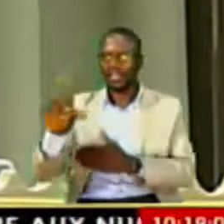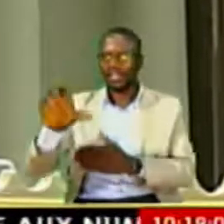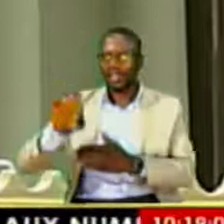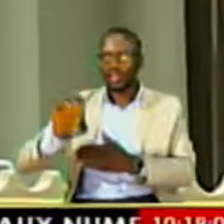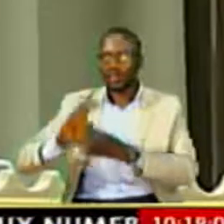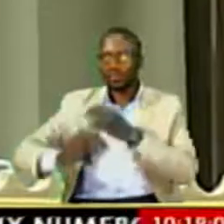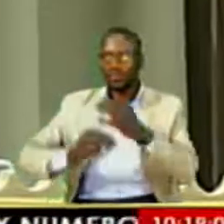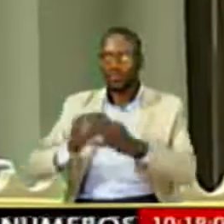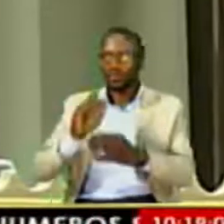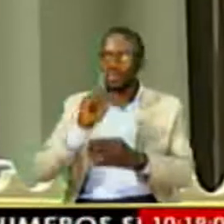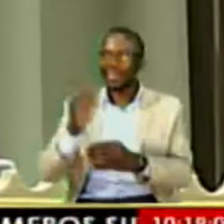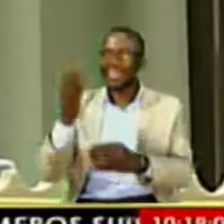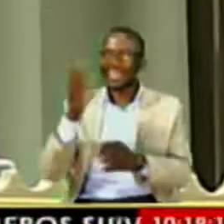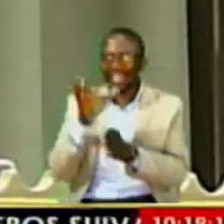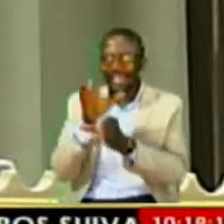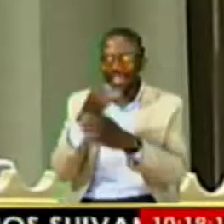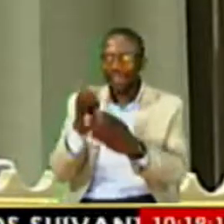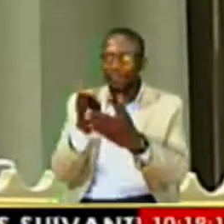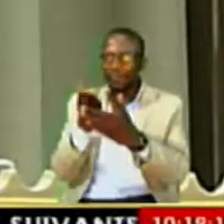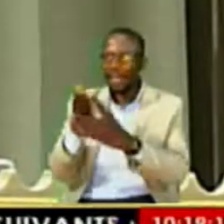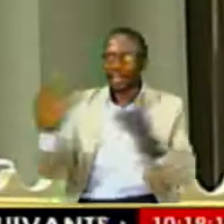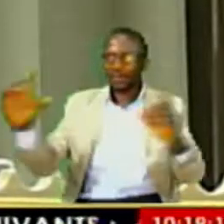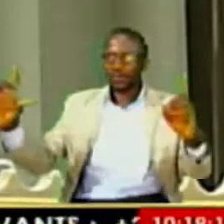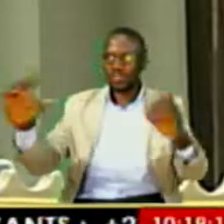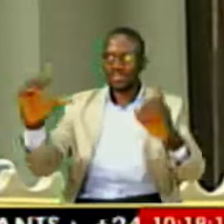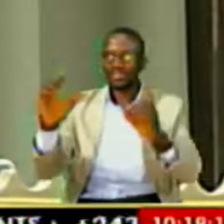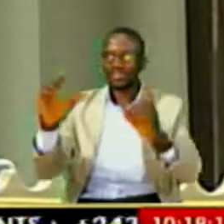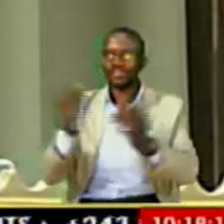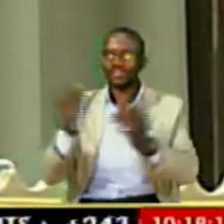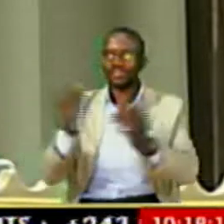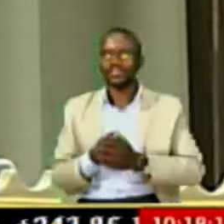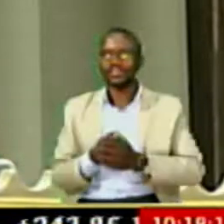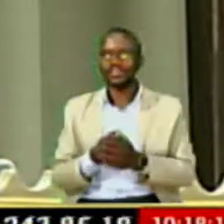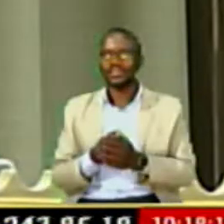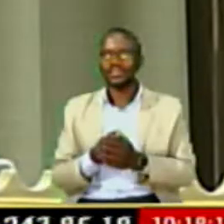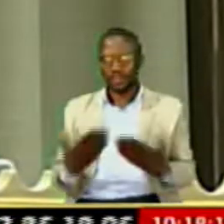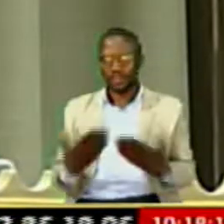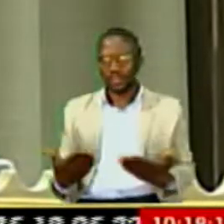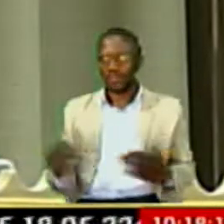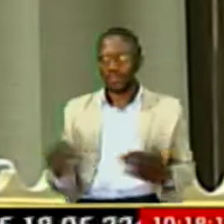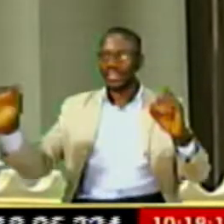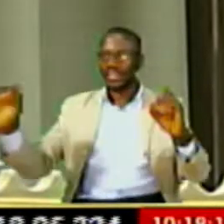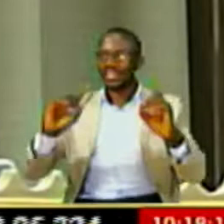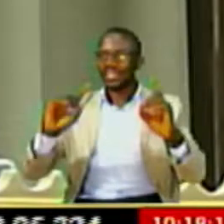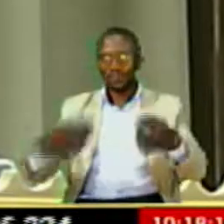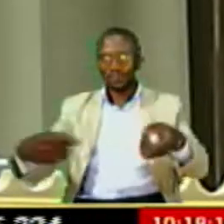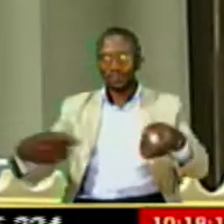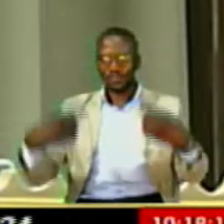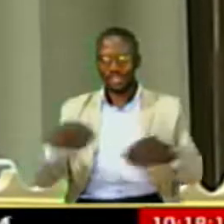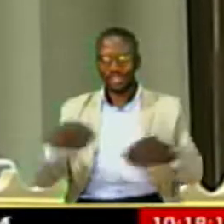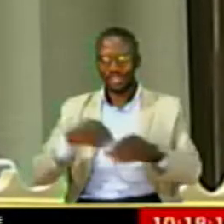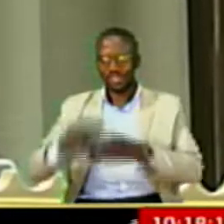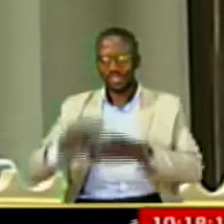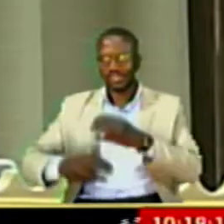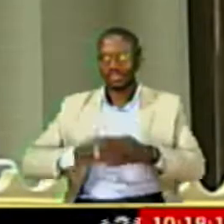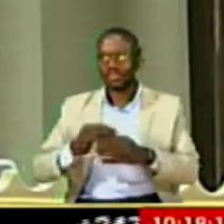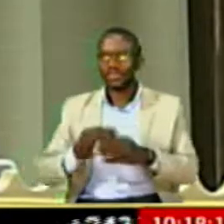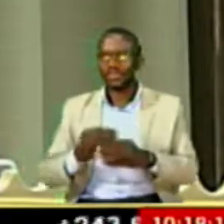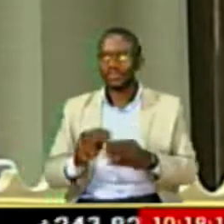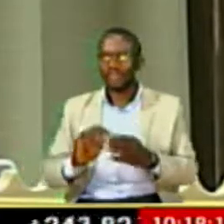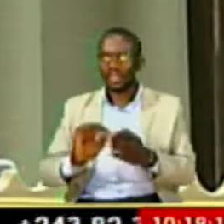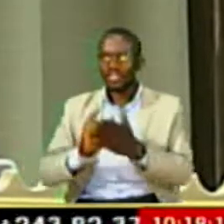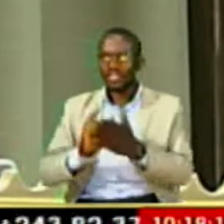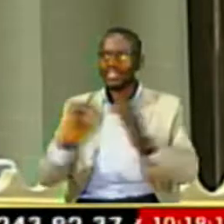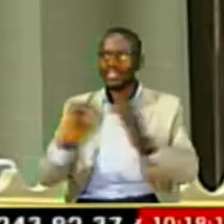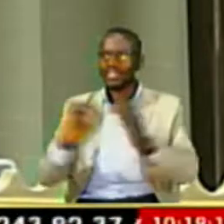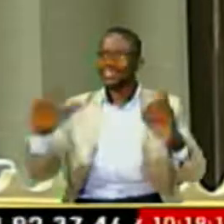lui. The world was created by him. Mais là, il est venu dans le monde. Now he came in the world. Qui a créé le